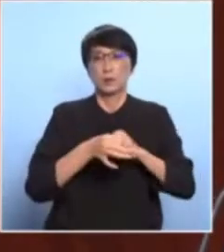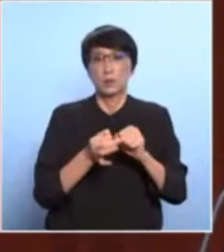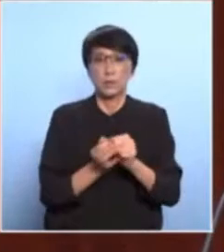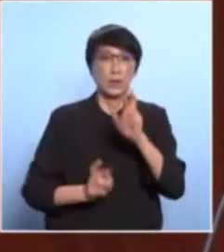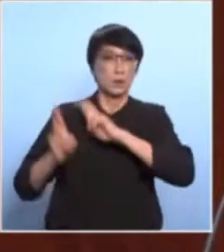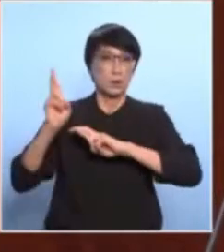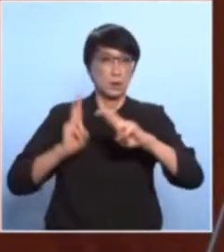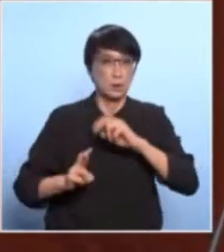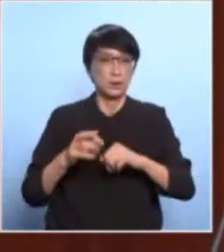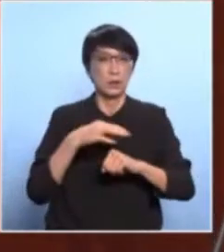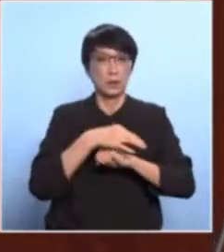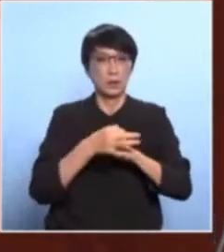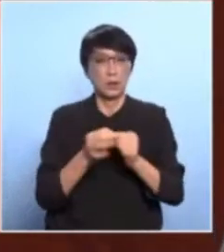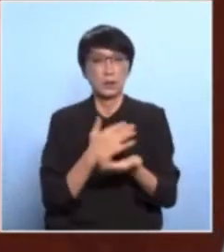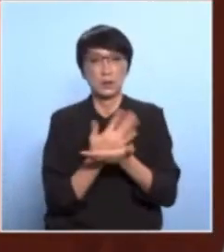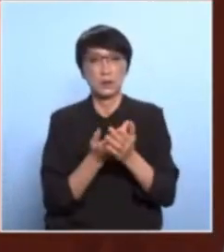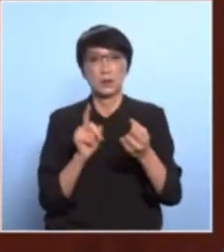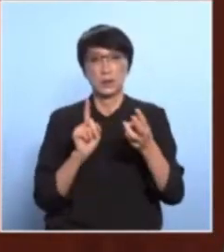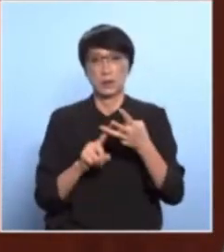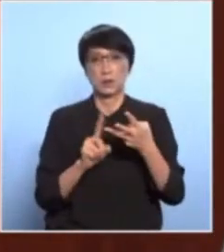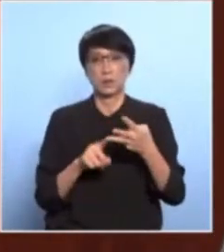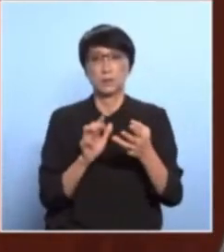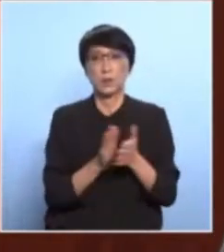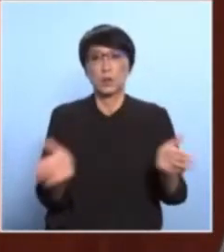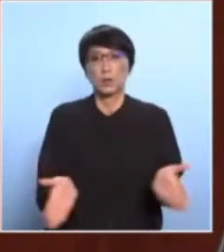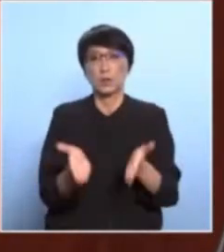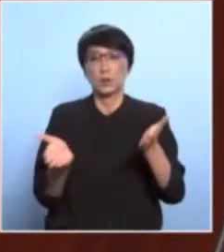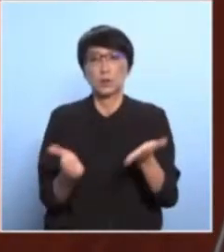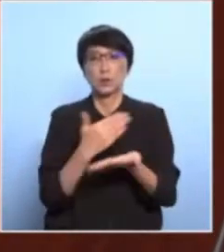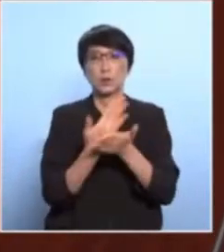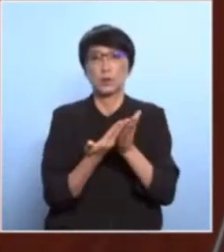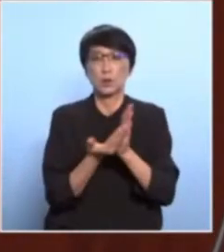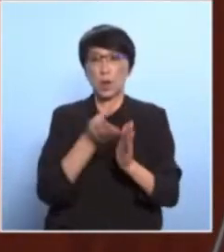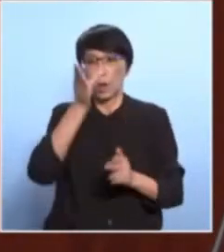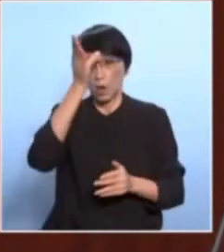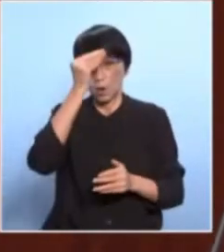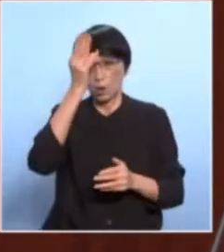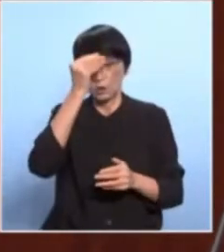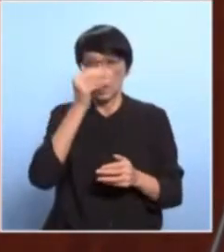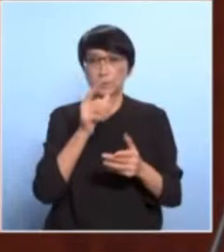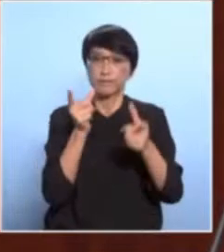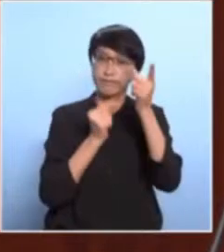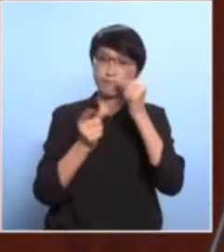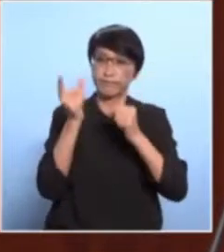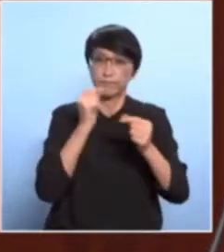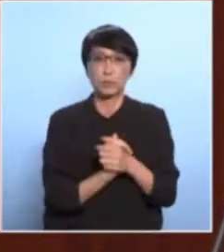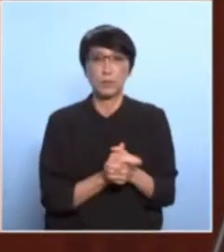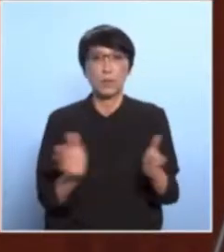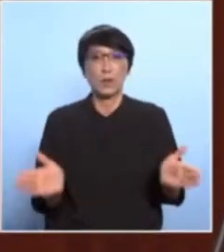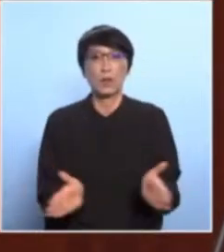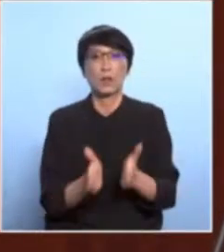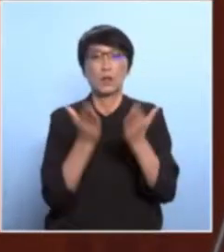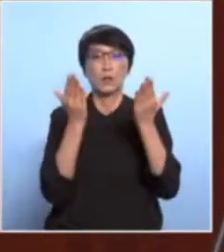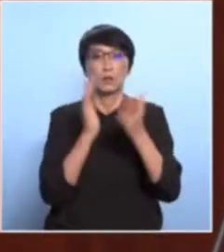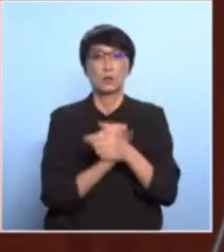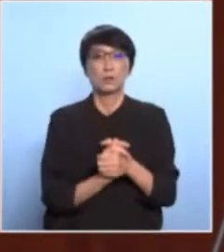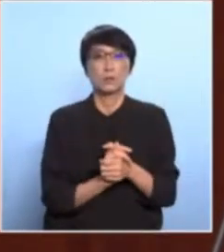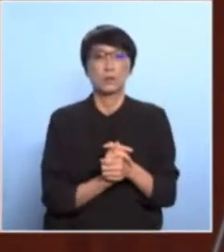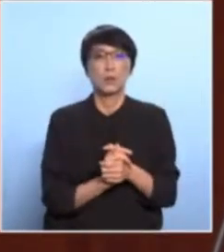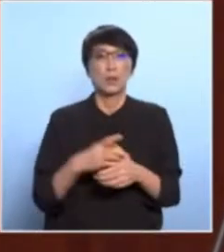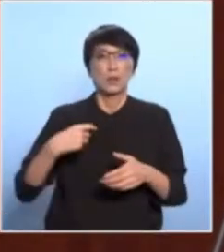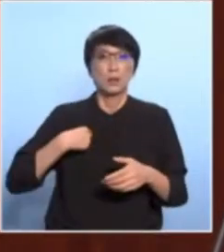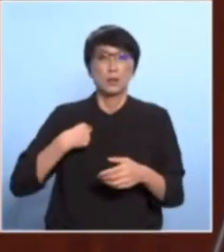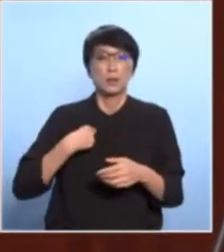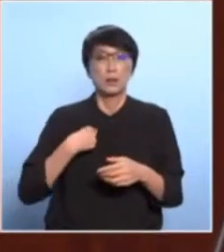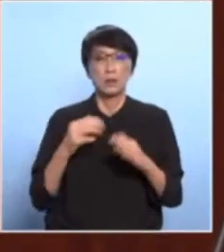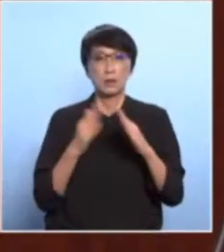our country's history and geography, and issues on national security, and 3. Offer diversified learning experiences. The EDB will launch the